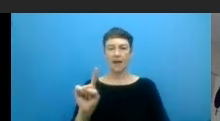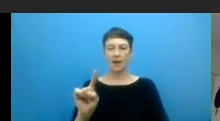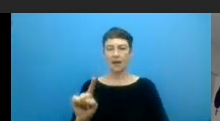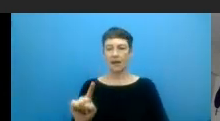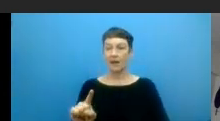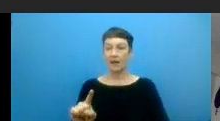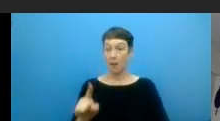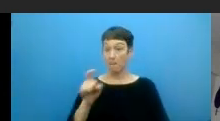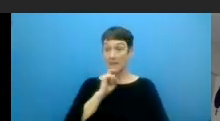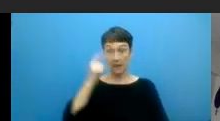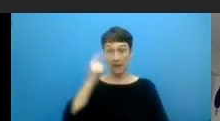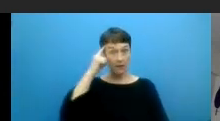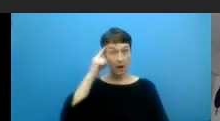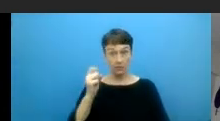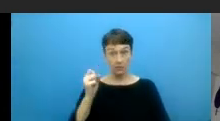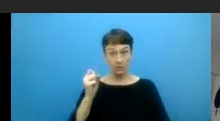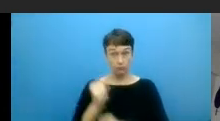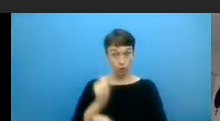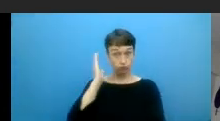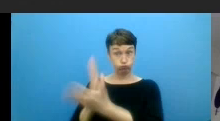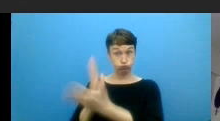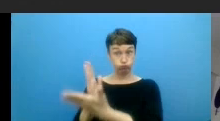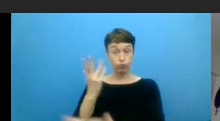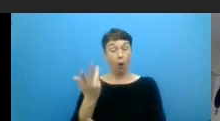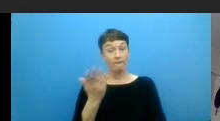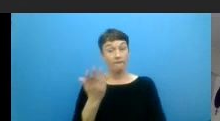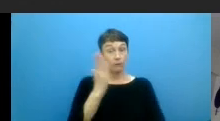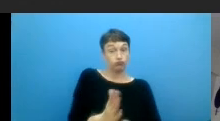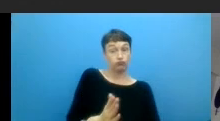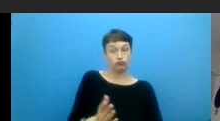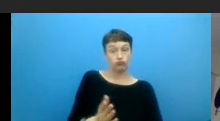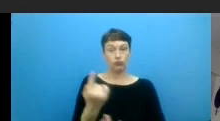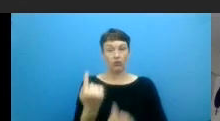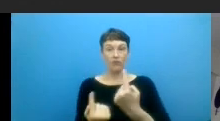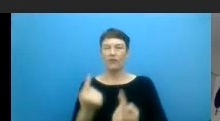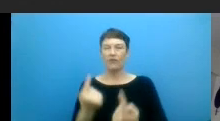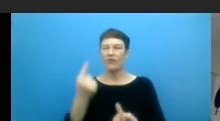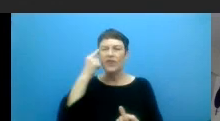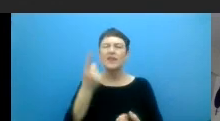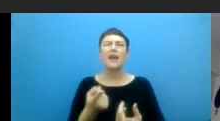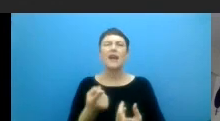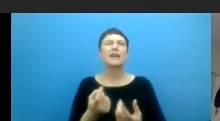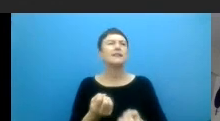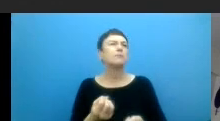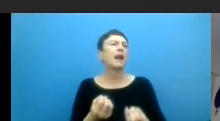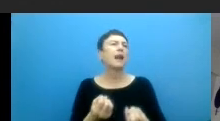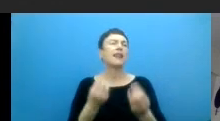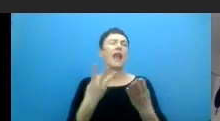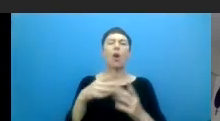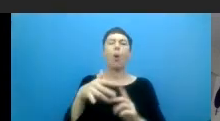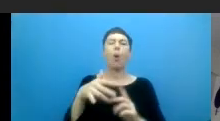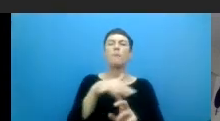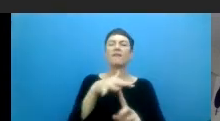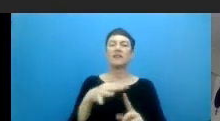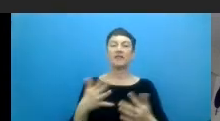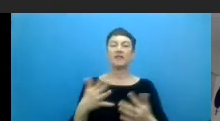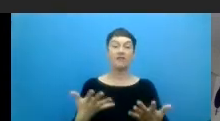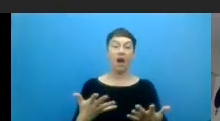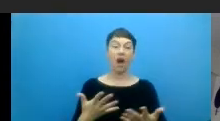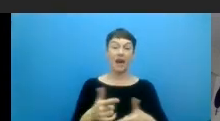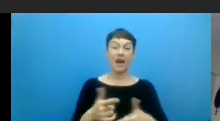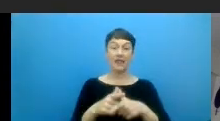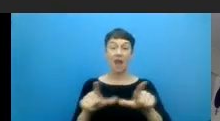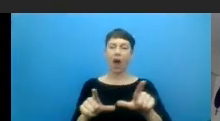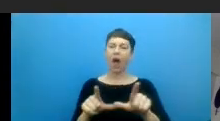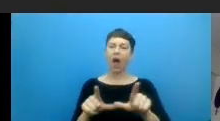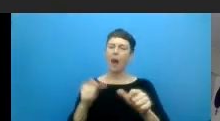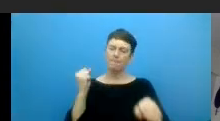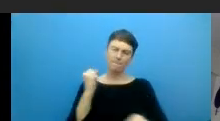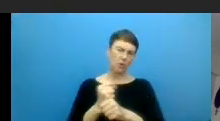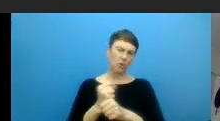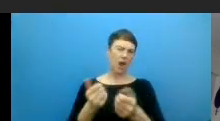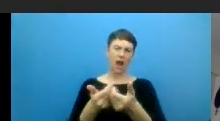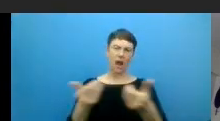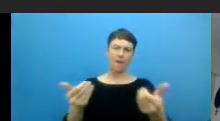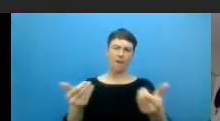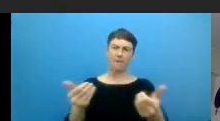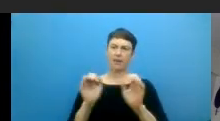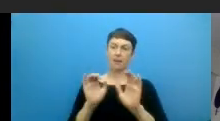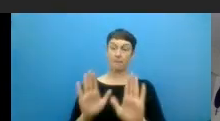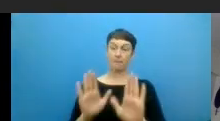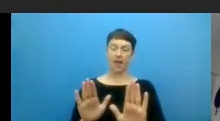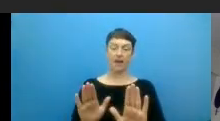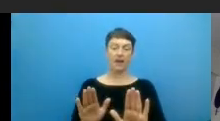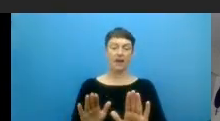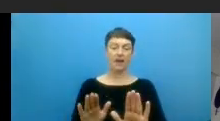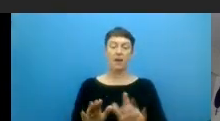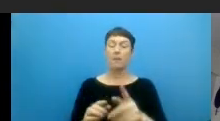are circumstances where languages are kept strictly separate. I was told, for example, that people who